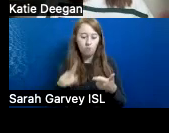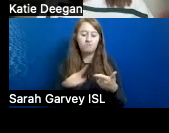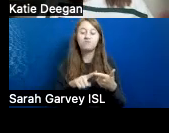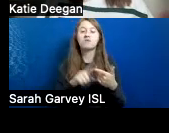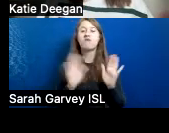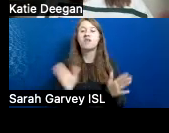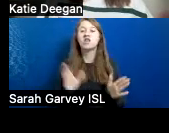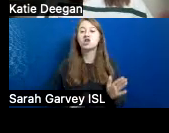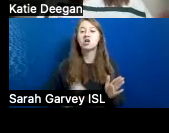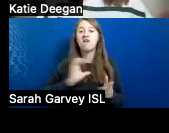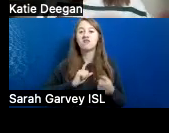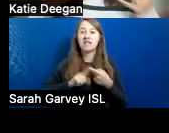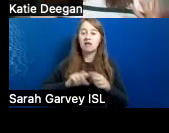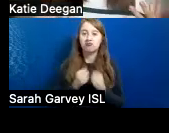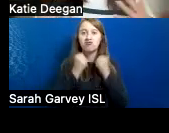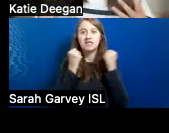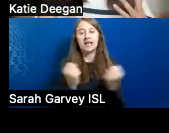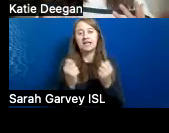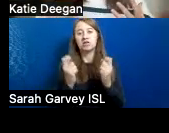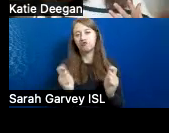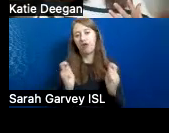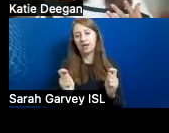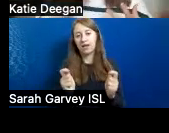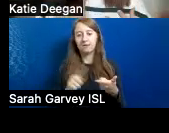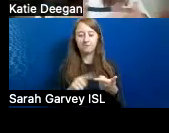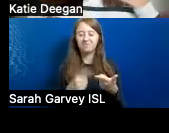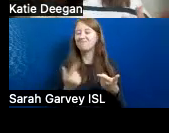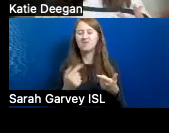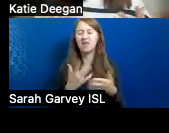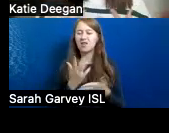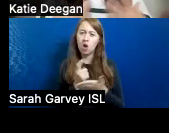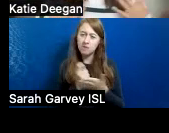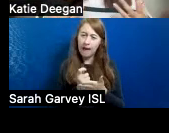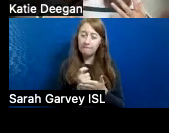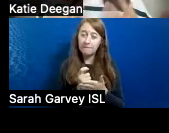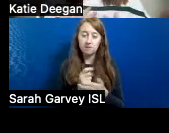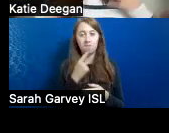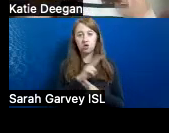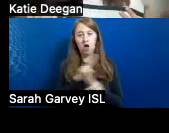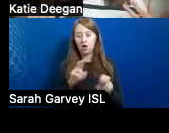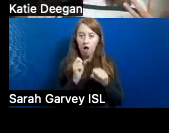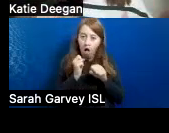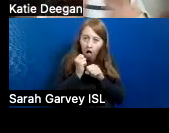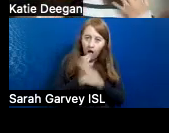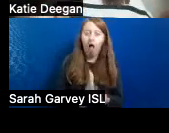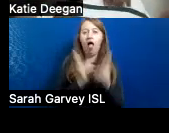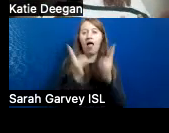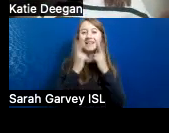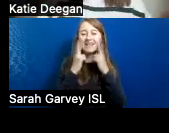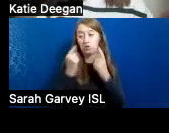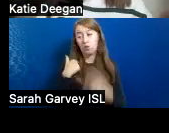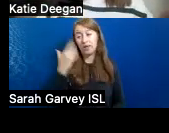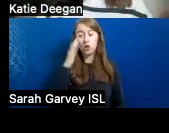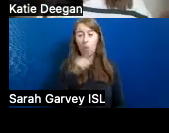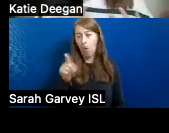training. This is, you know, sometimes not always needed. A lot of the time, the women that we work with are more than confident and are more